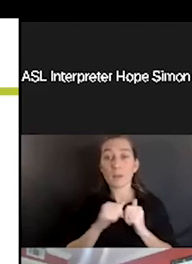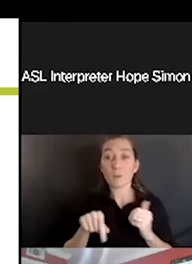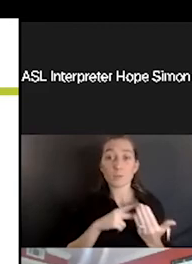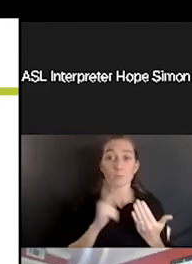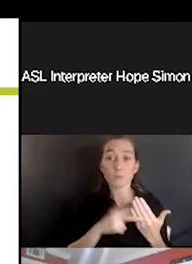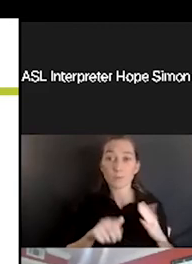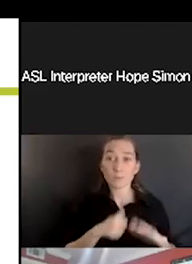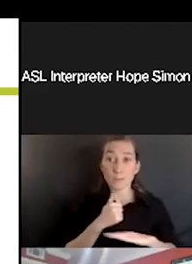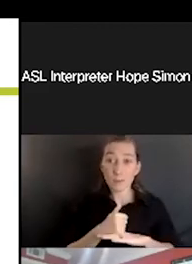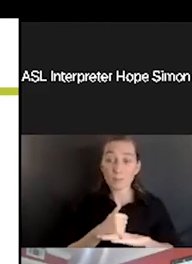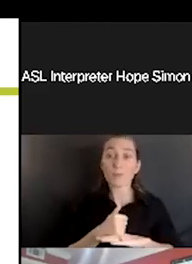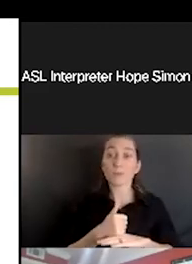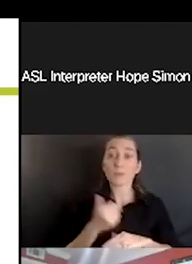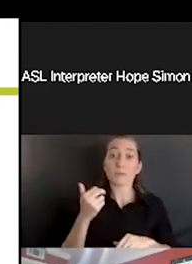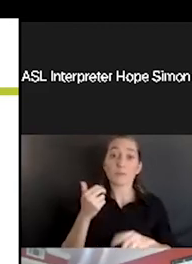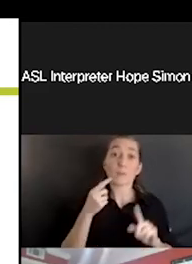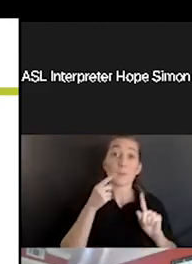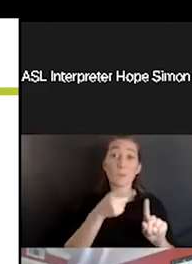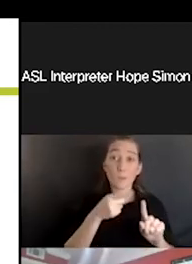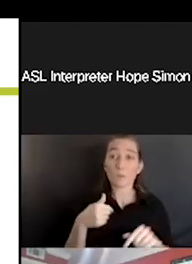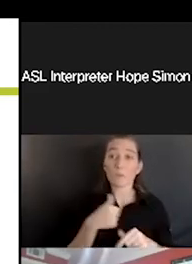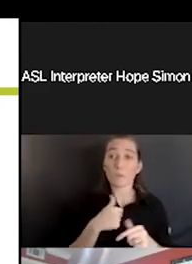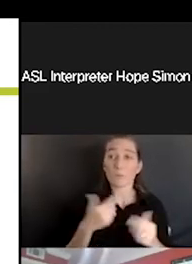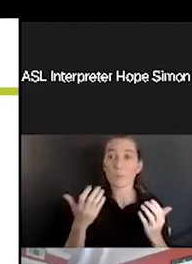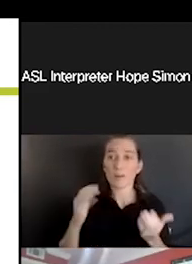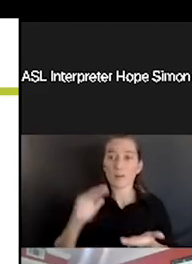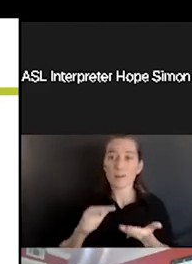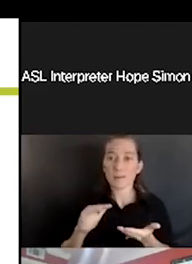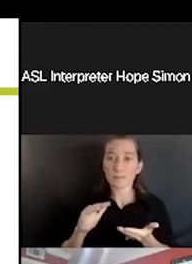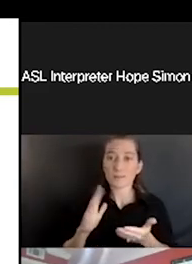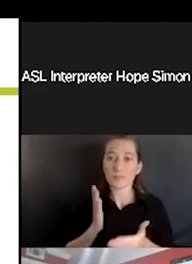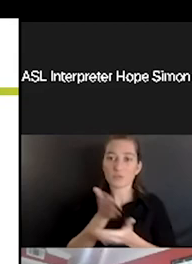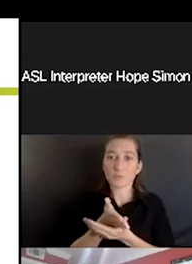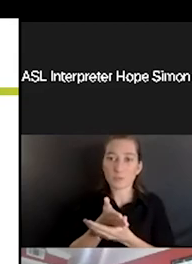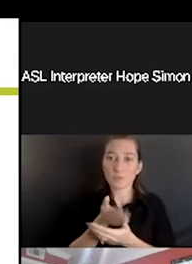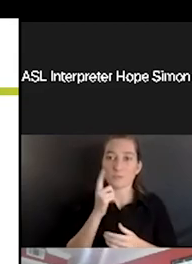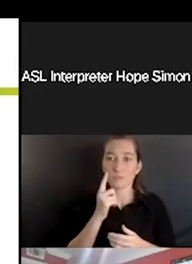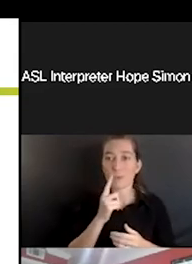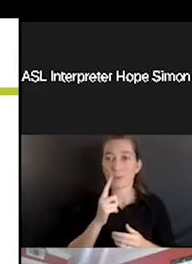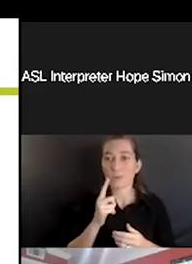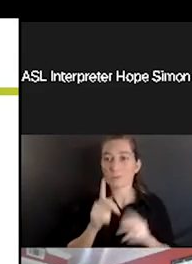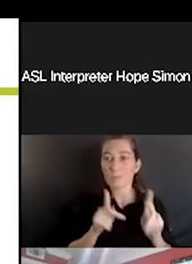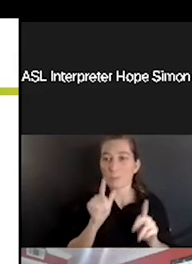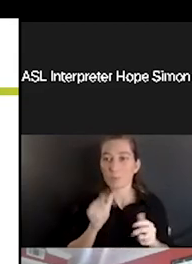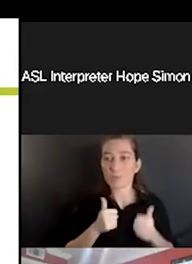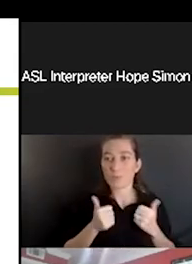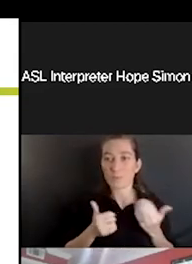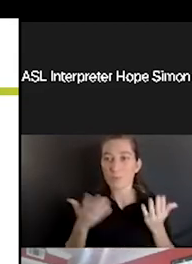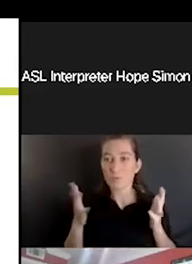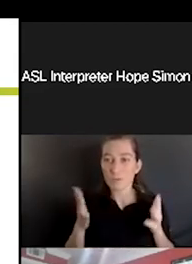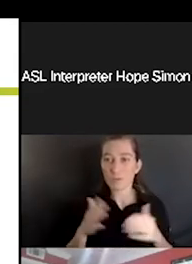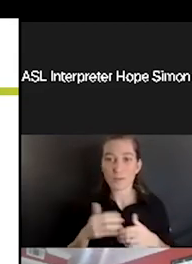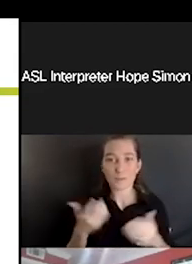they're intended to minimize the disruption to the folks that are living to the residents that are living in the